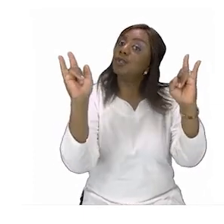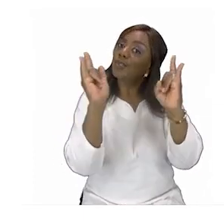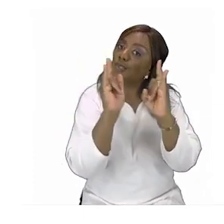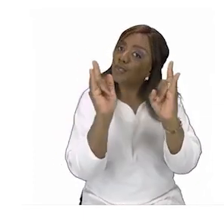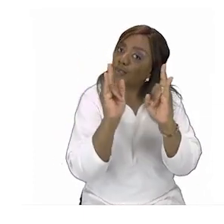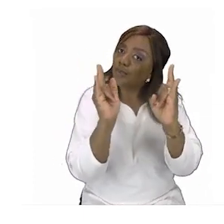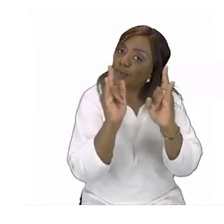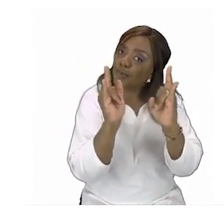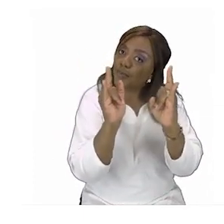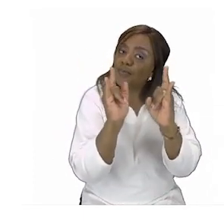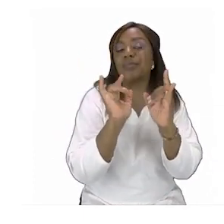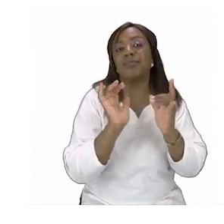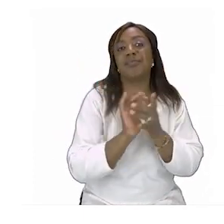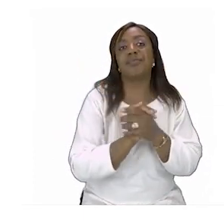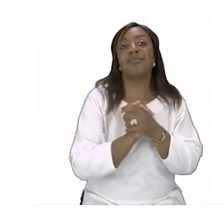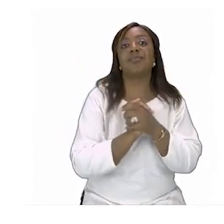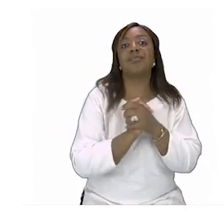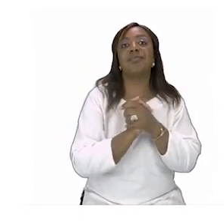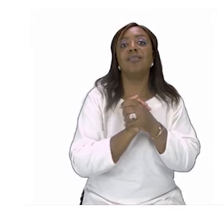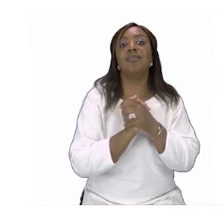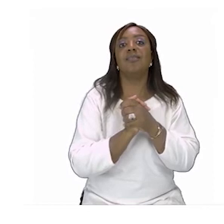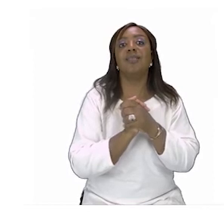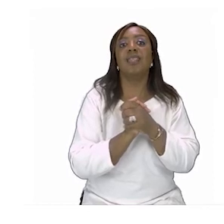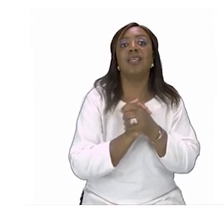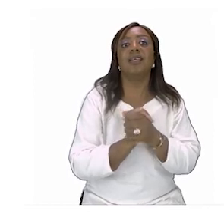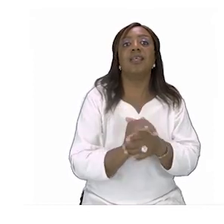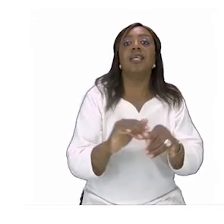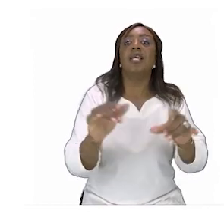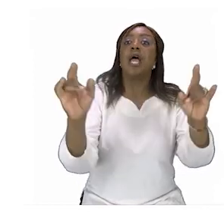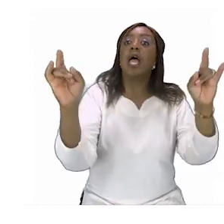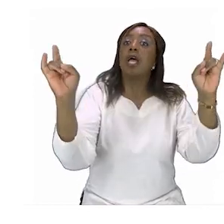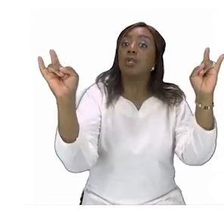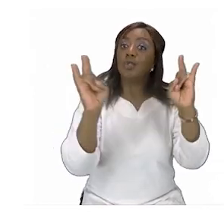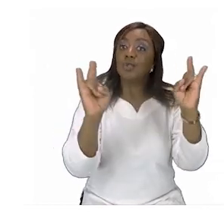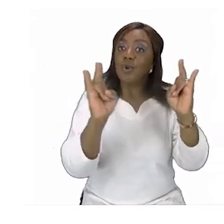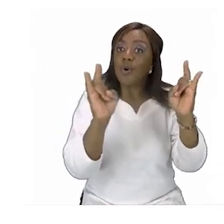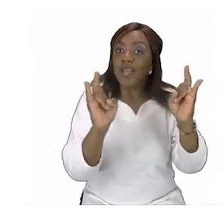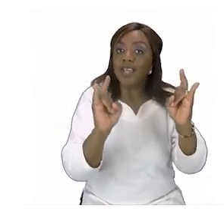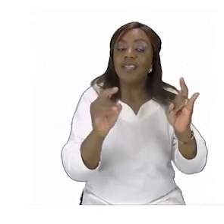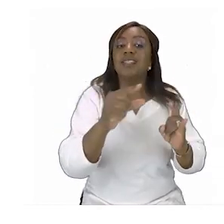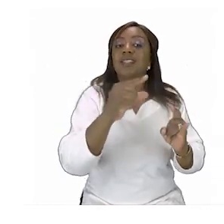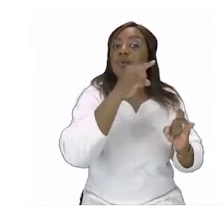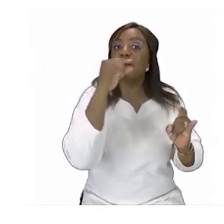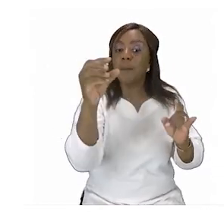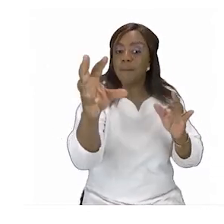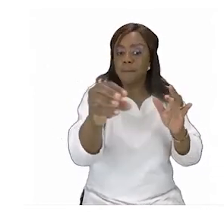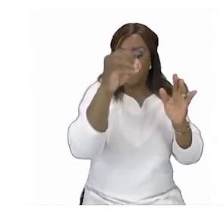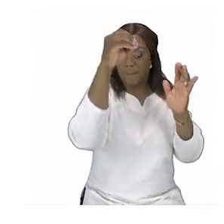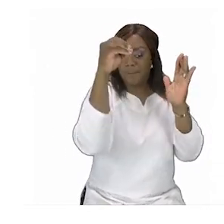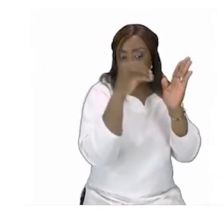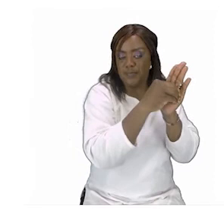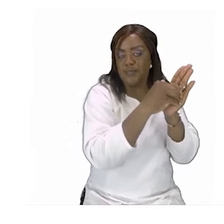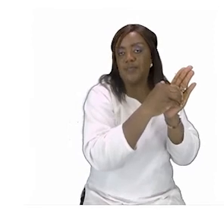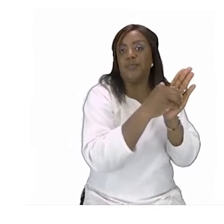Tuesday. The word we are looking for here is soccer. So please